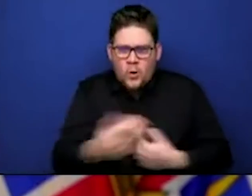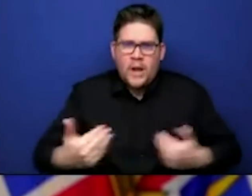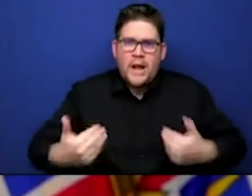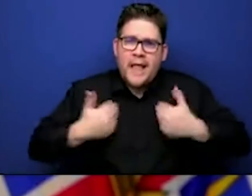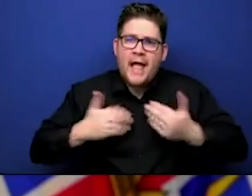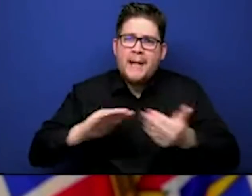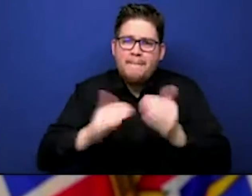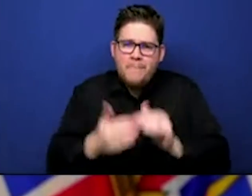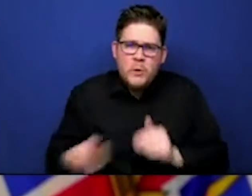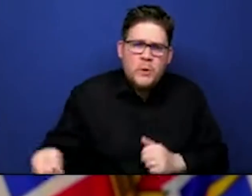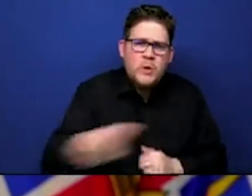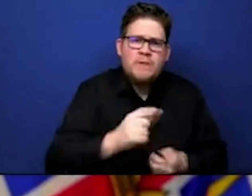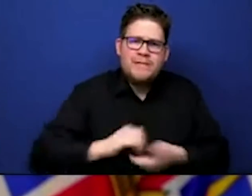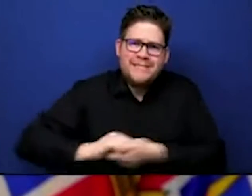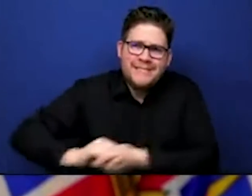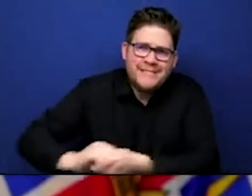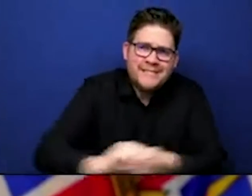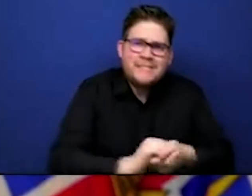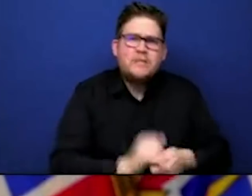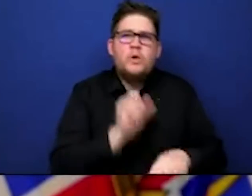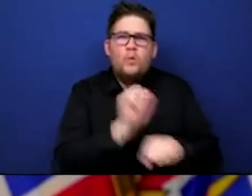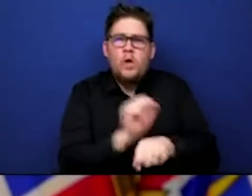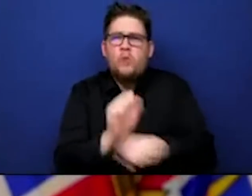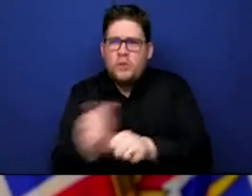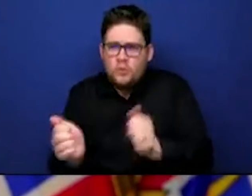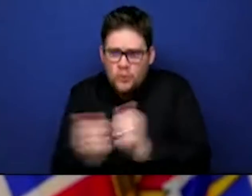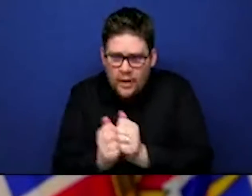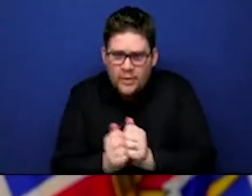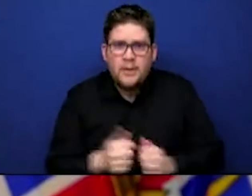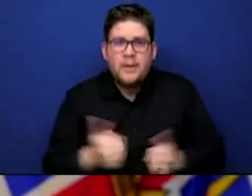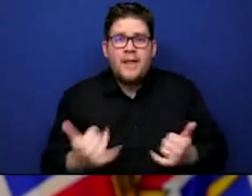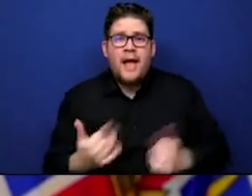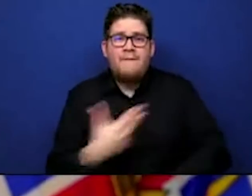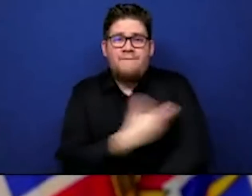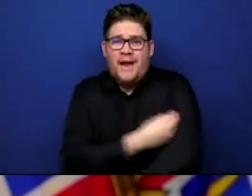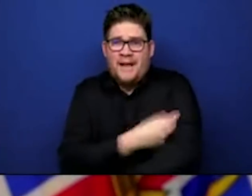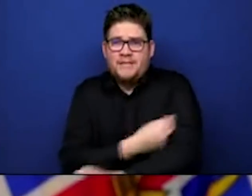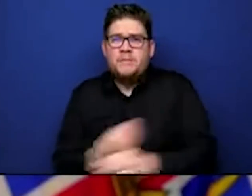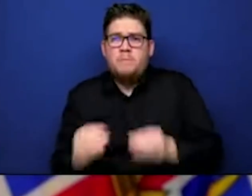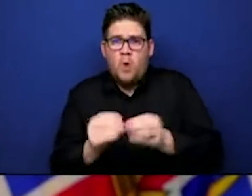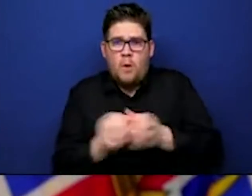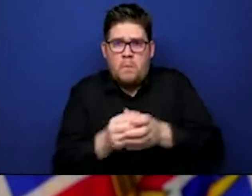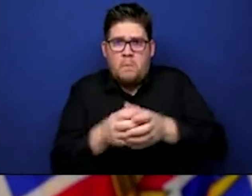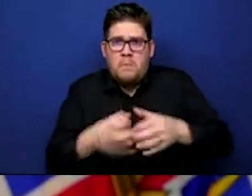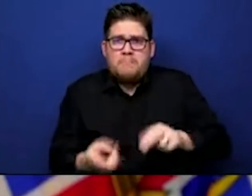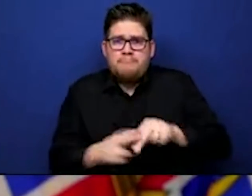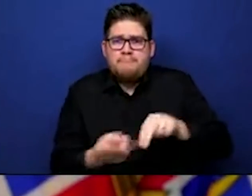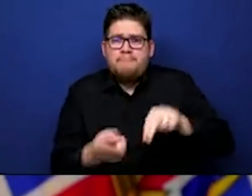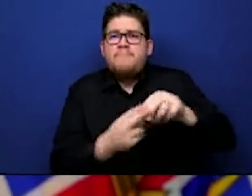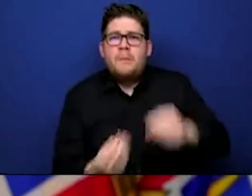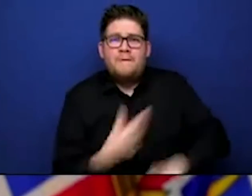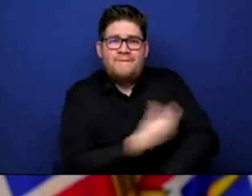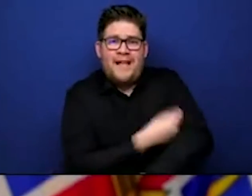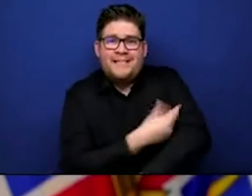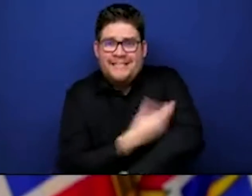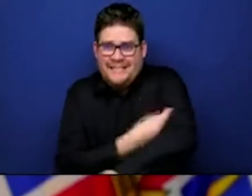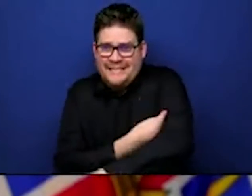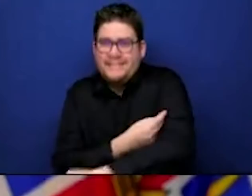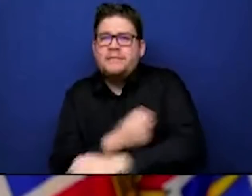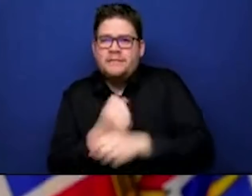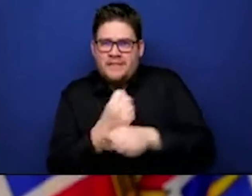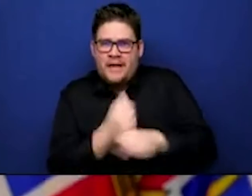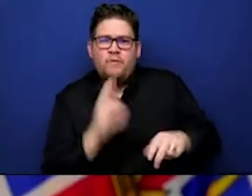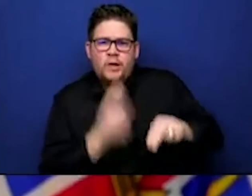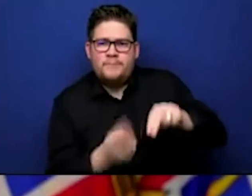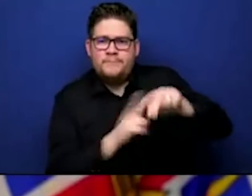are protected with vaccines. This is where we need to work as a team, more so than ever. We need